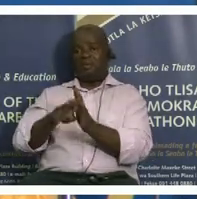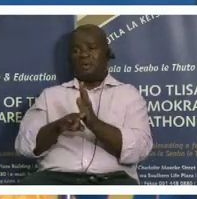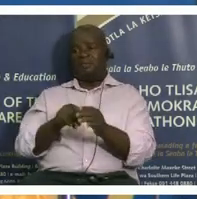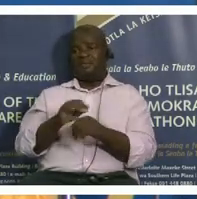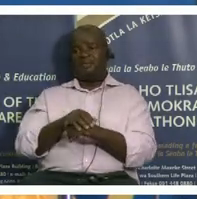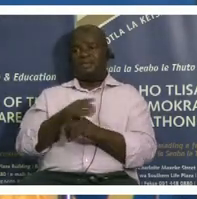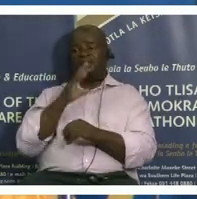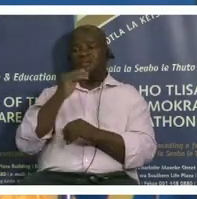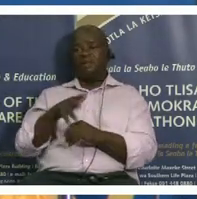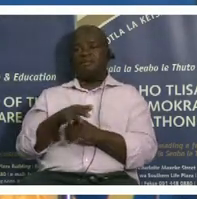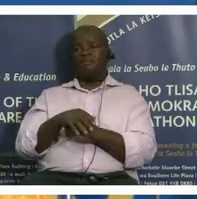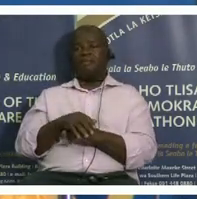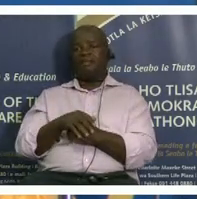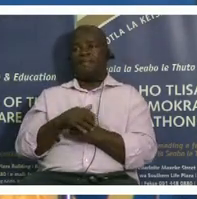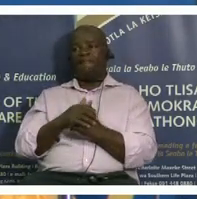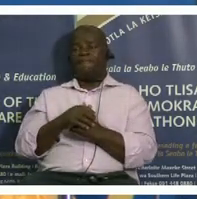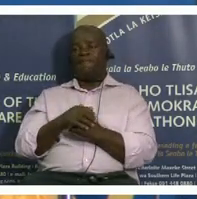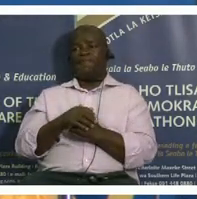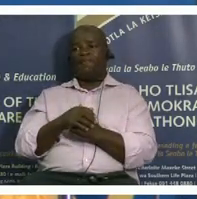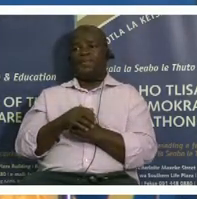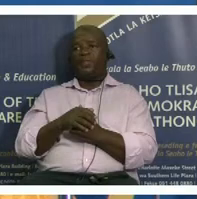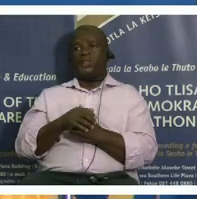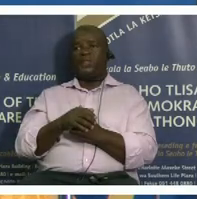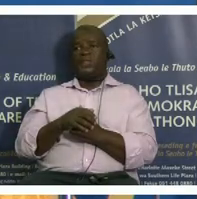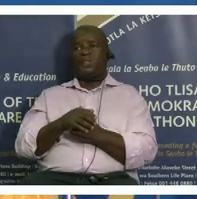Honorable Speaker,